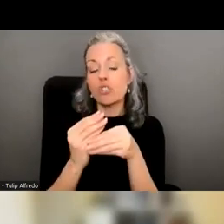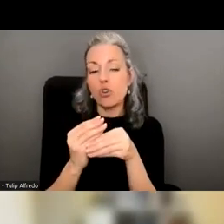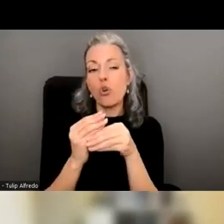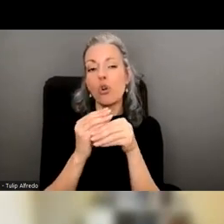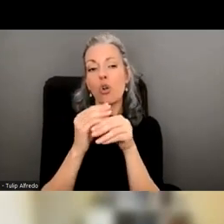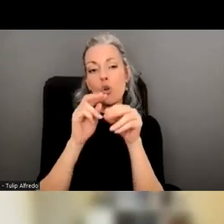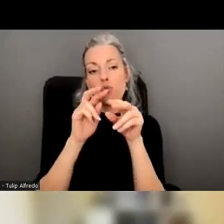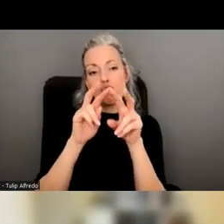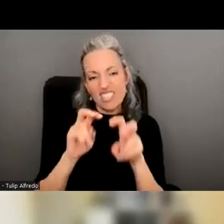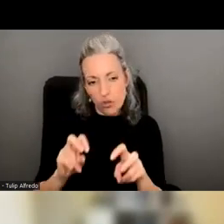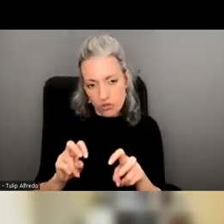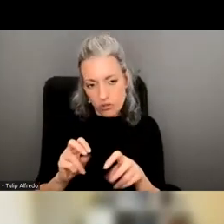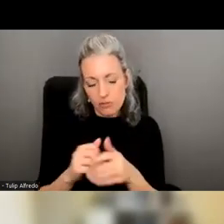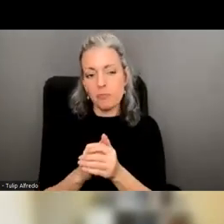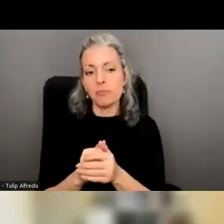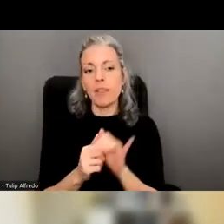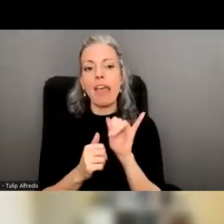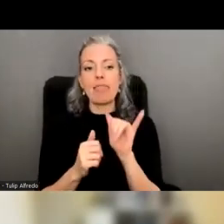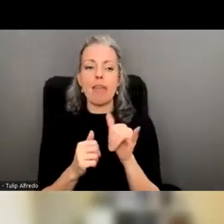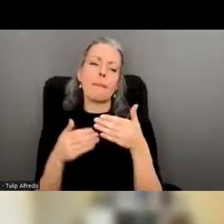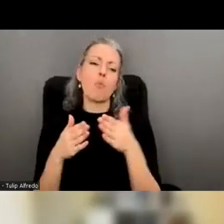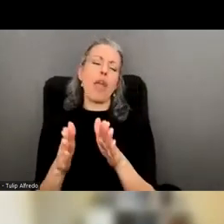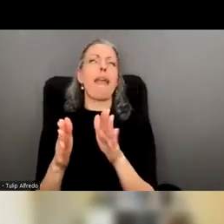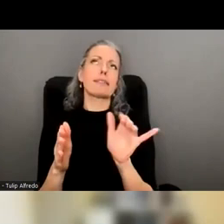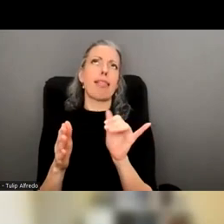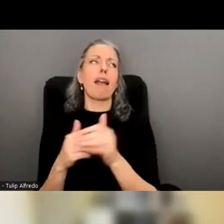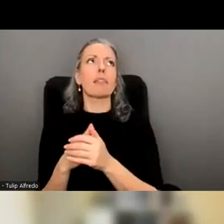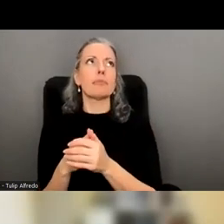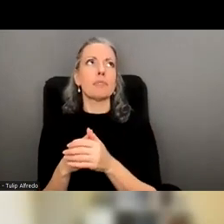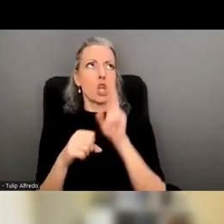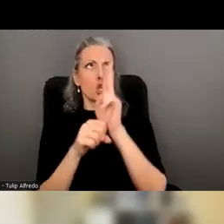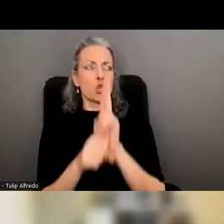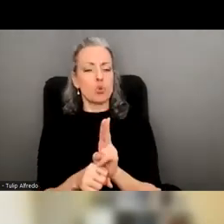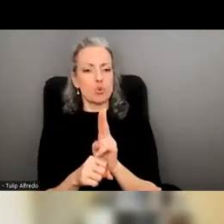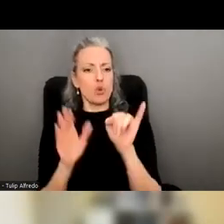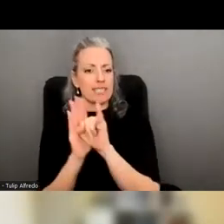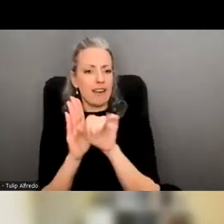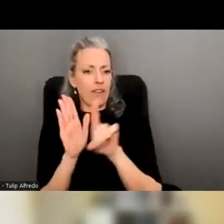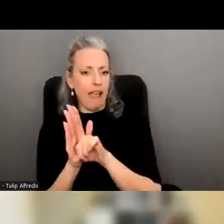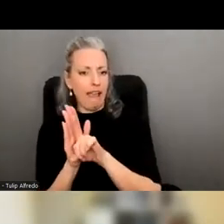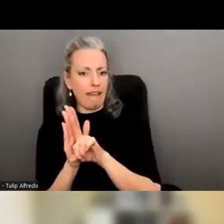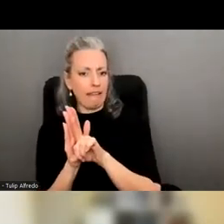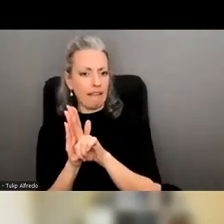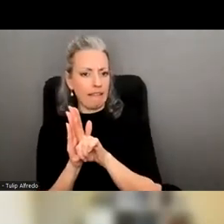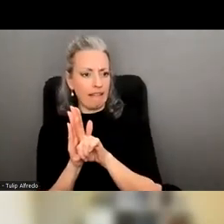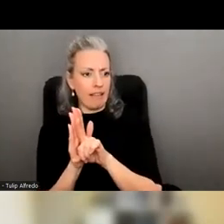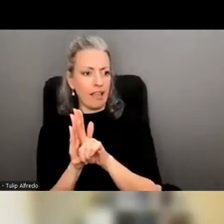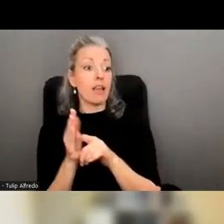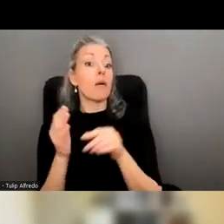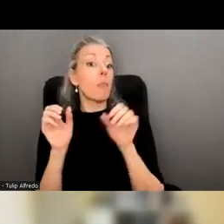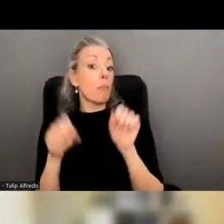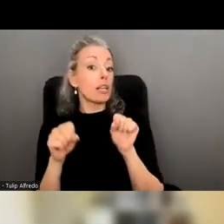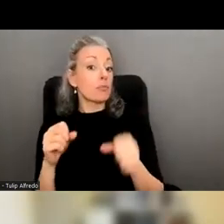And so that will be a way to we're going to use that to identify potential participants for the focus